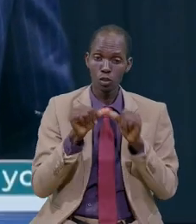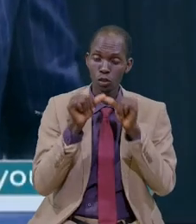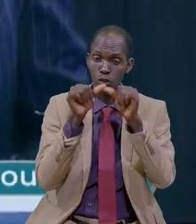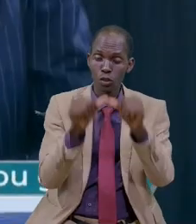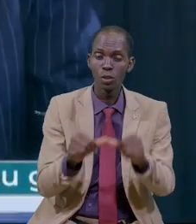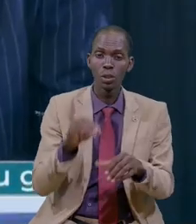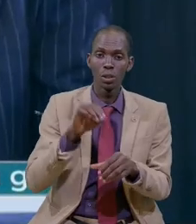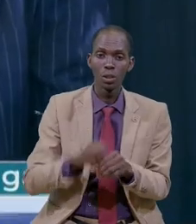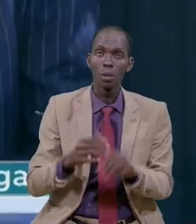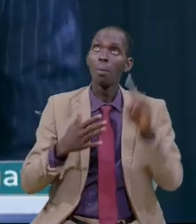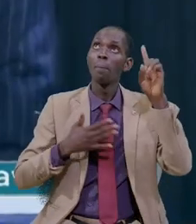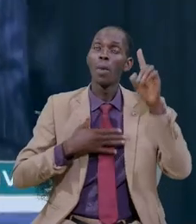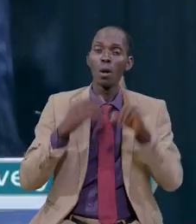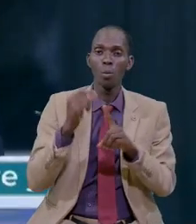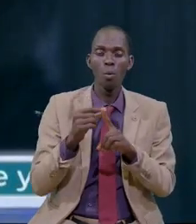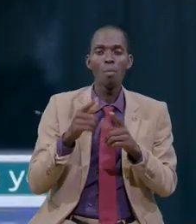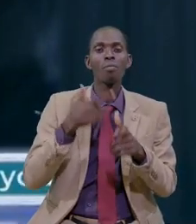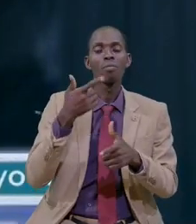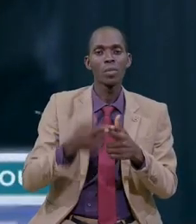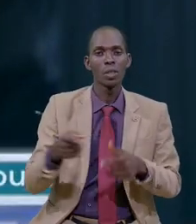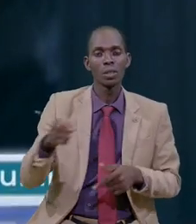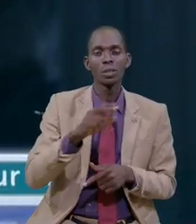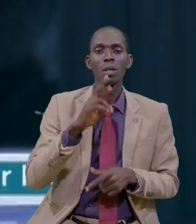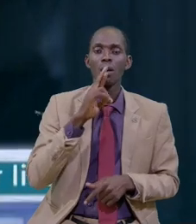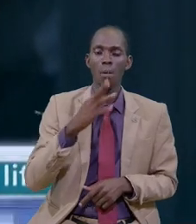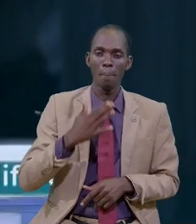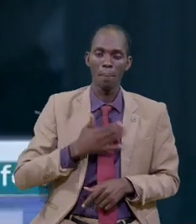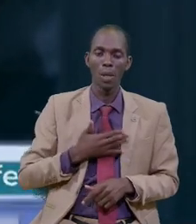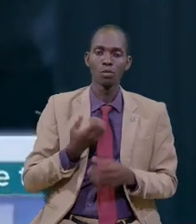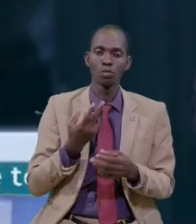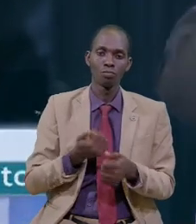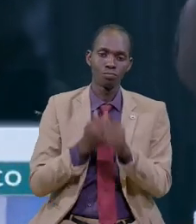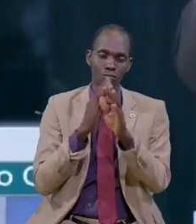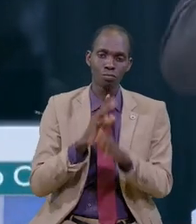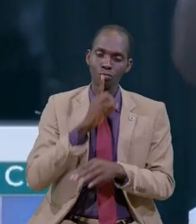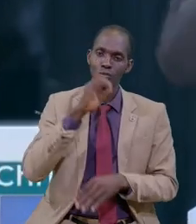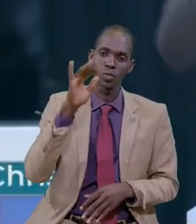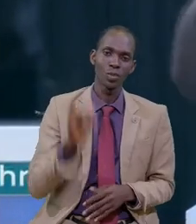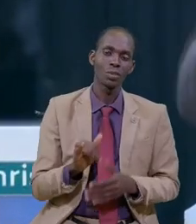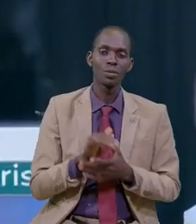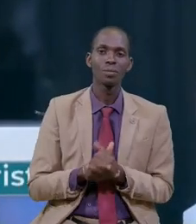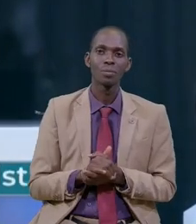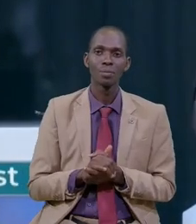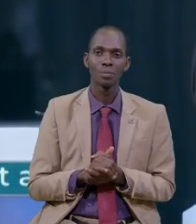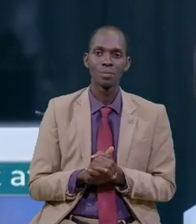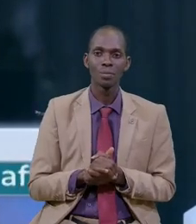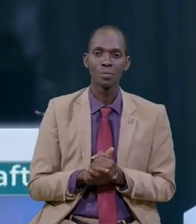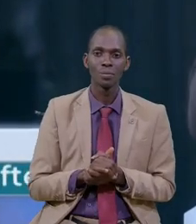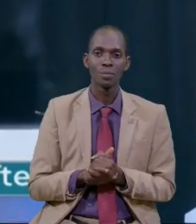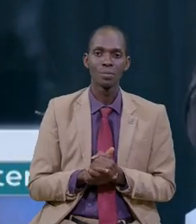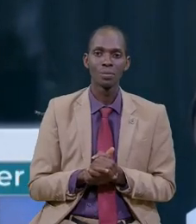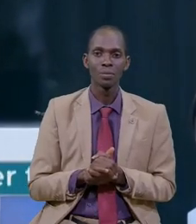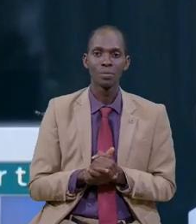indeed. Le tout ne suffit pas de lever la main ou la croisade, non. Jésus a dit, si vous demeurez dans ma parole, vous serez vraiment mes